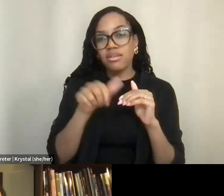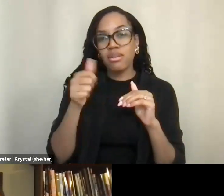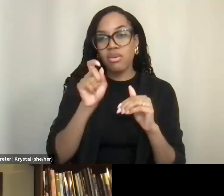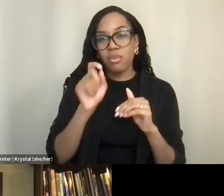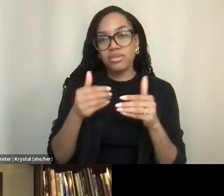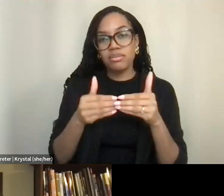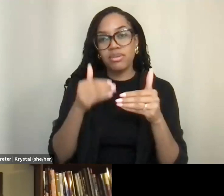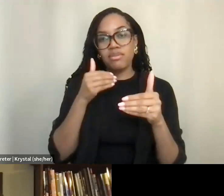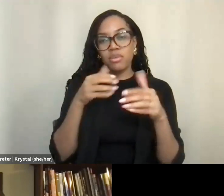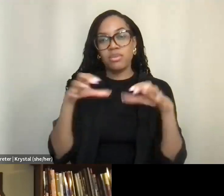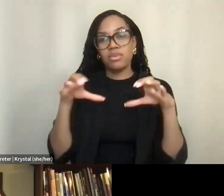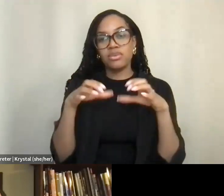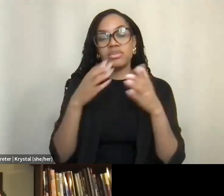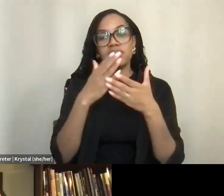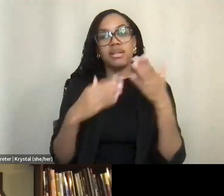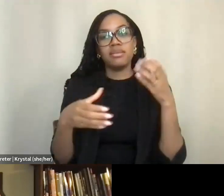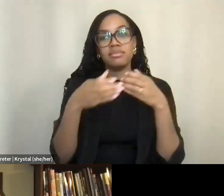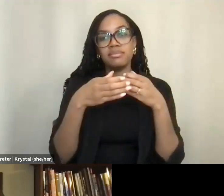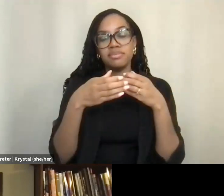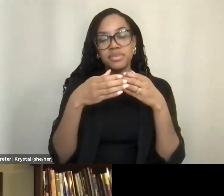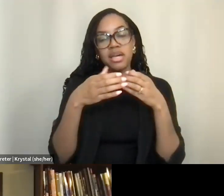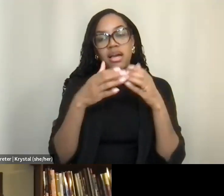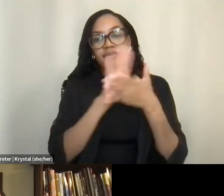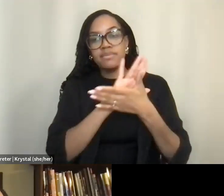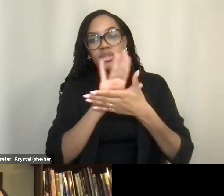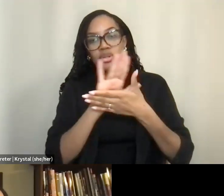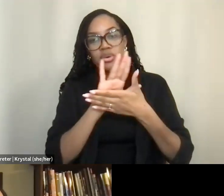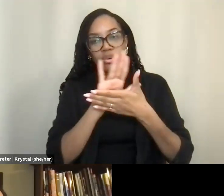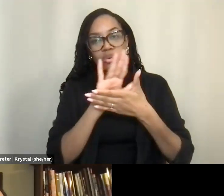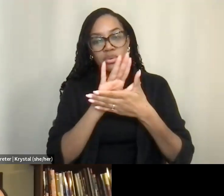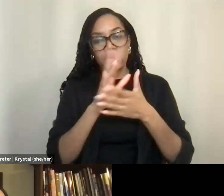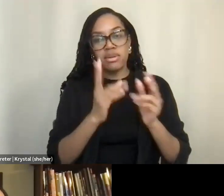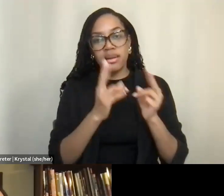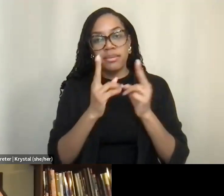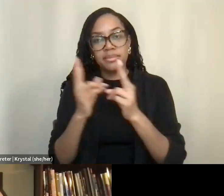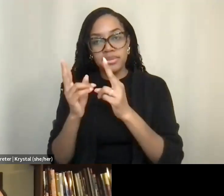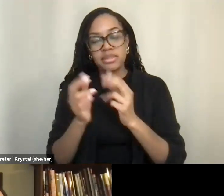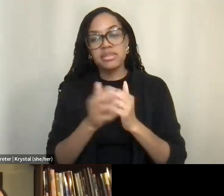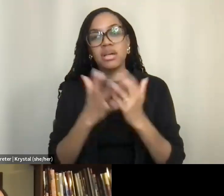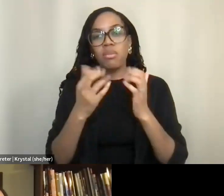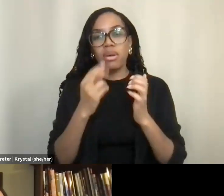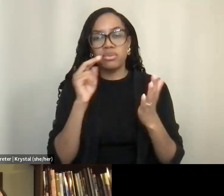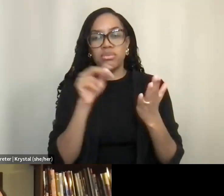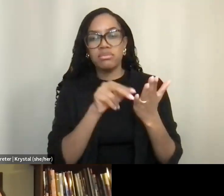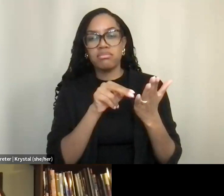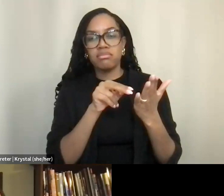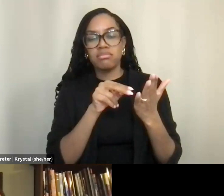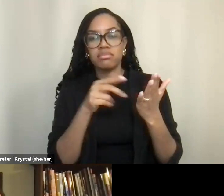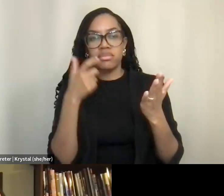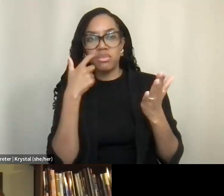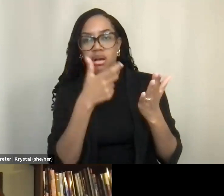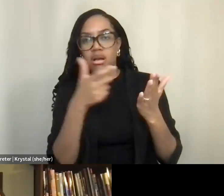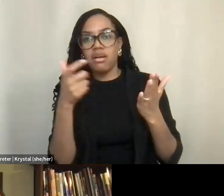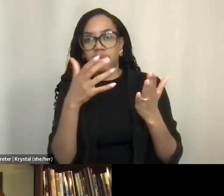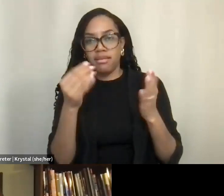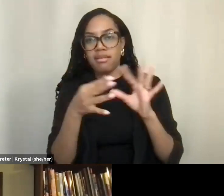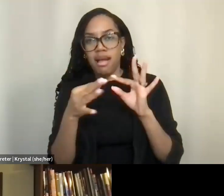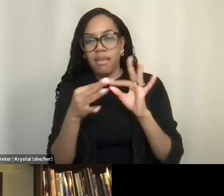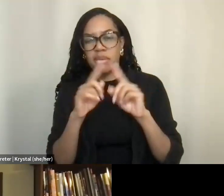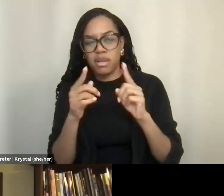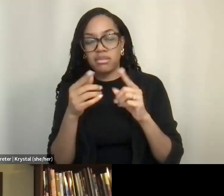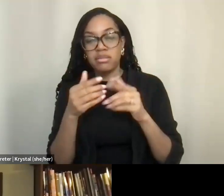we move to some video clips to have you comment on. But in your book, you write about